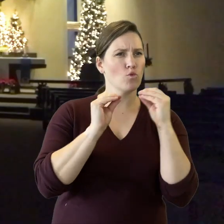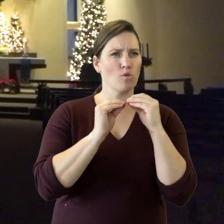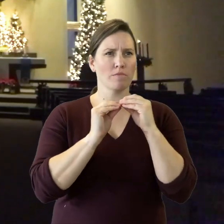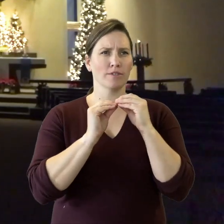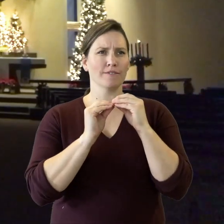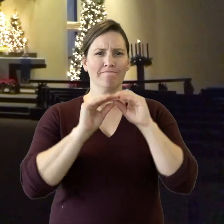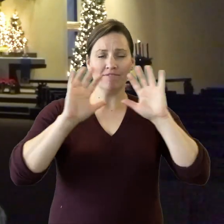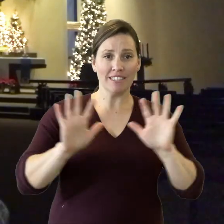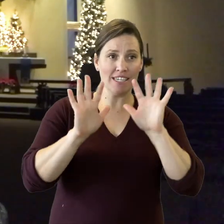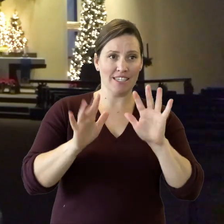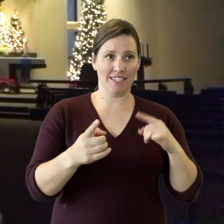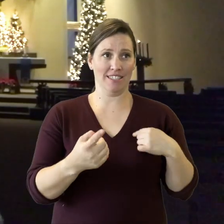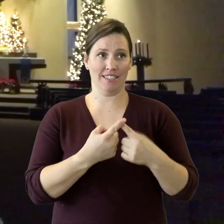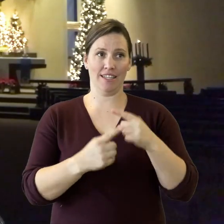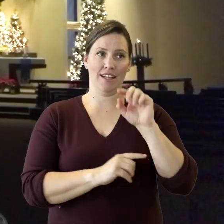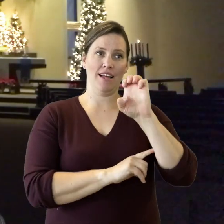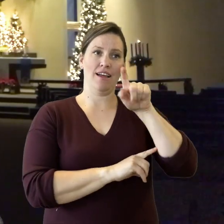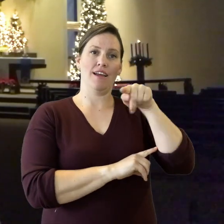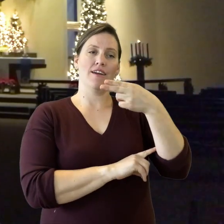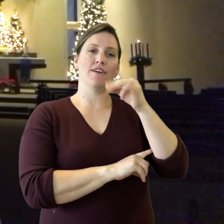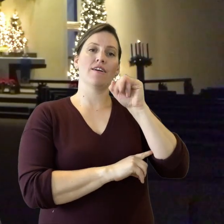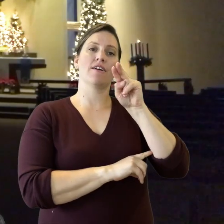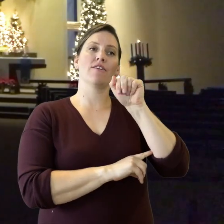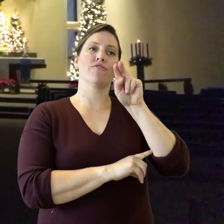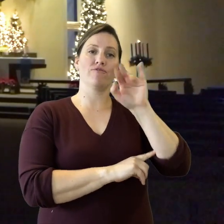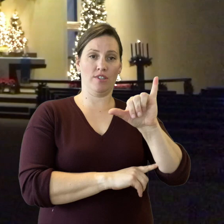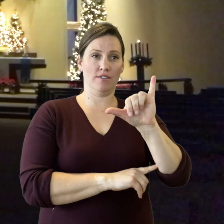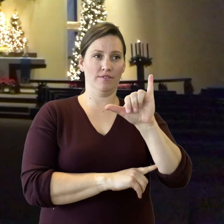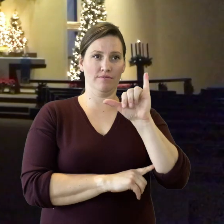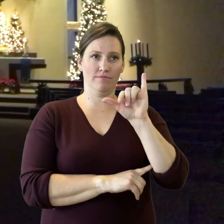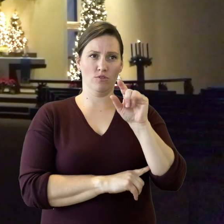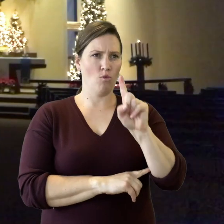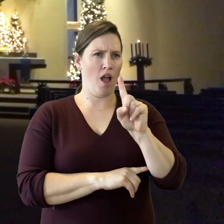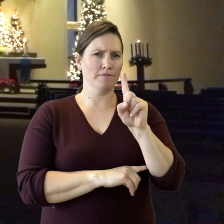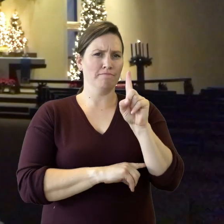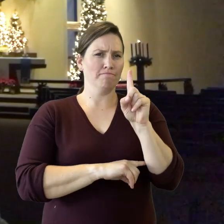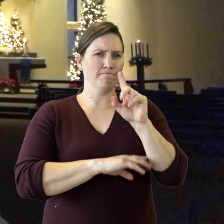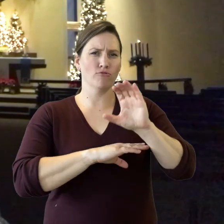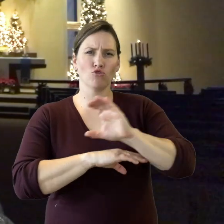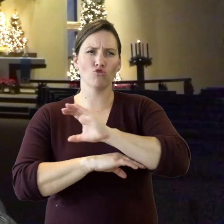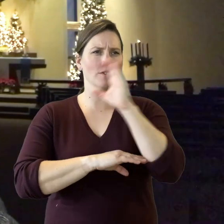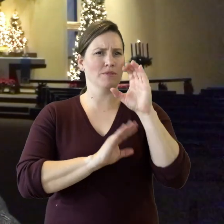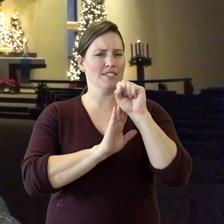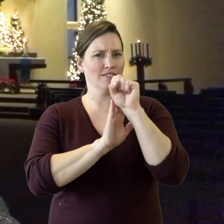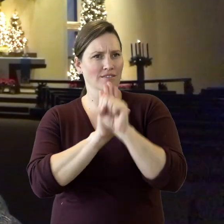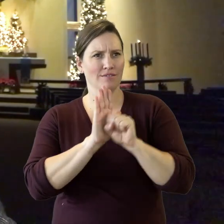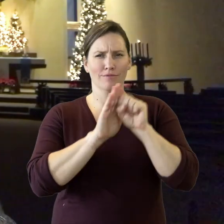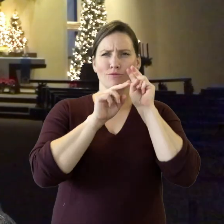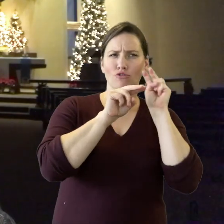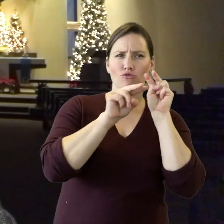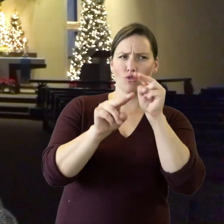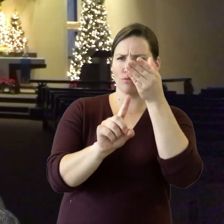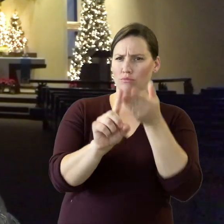Christmas season, and one of the traditional things to do this time of year in this Christmas season is to take another look at the name of